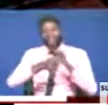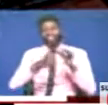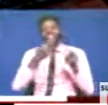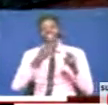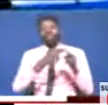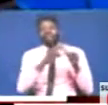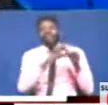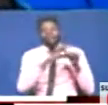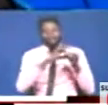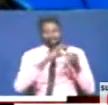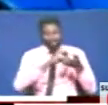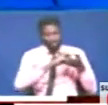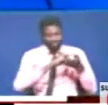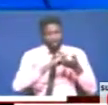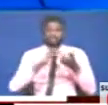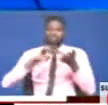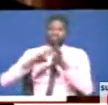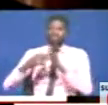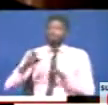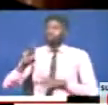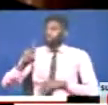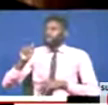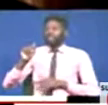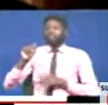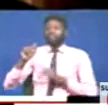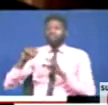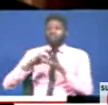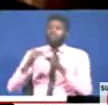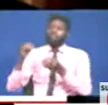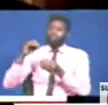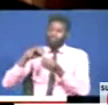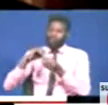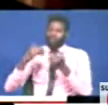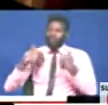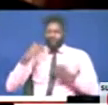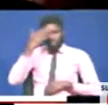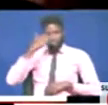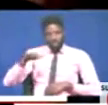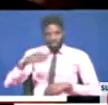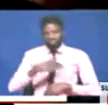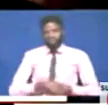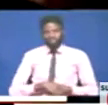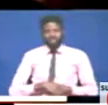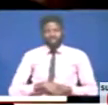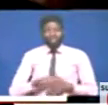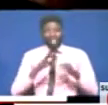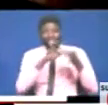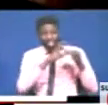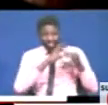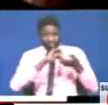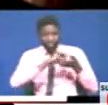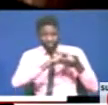UDA party has the majority members in the house. Azimio Coalition political party does not have